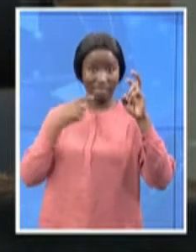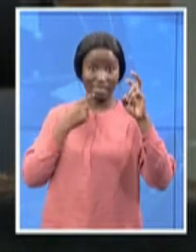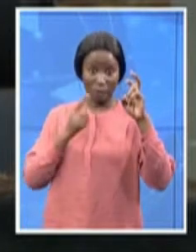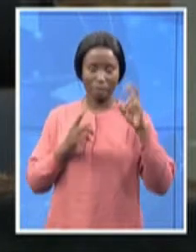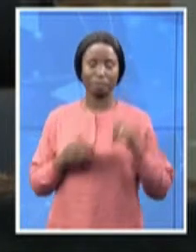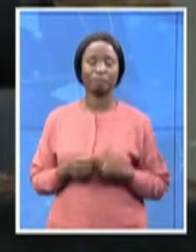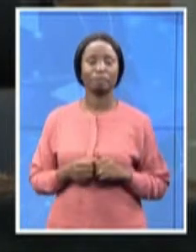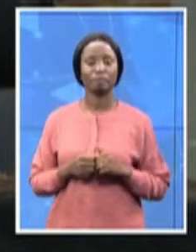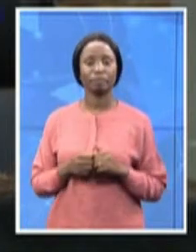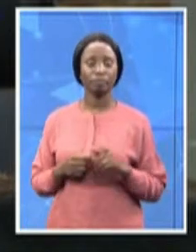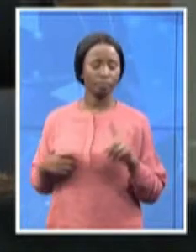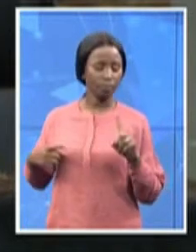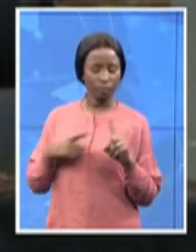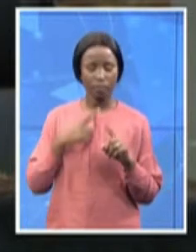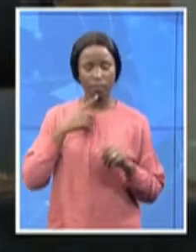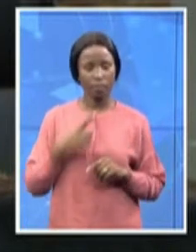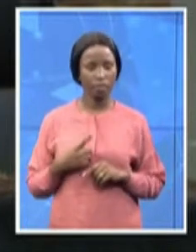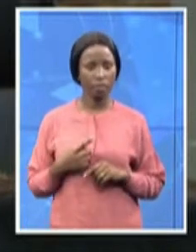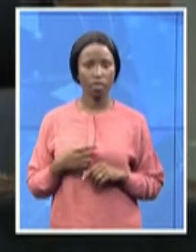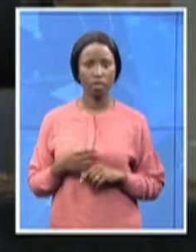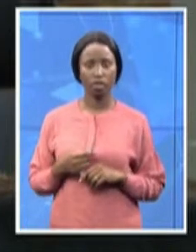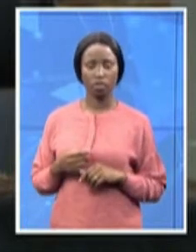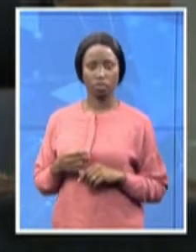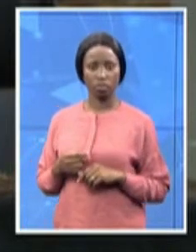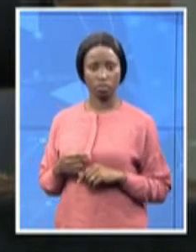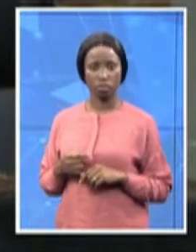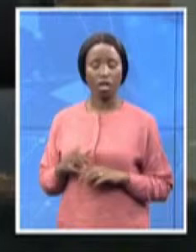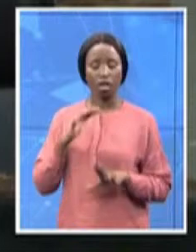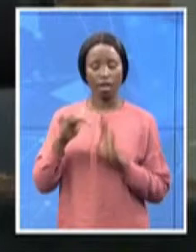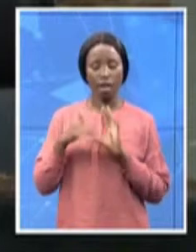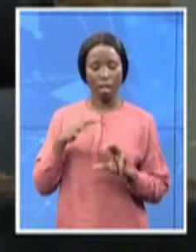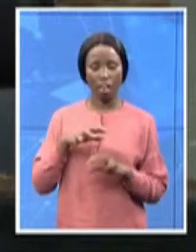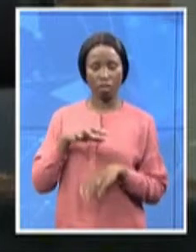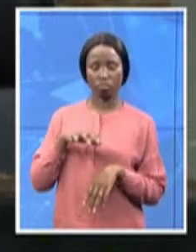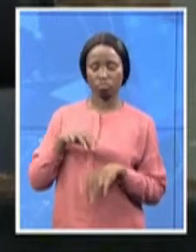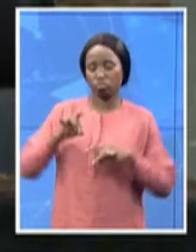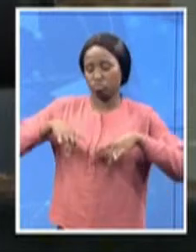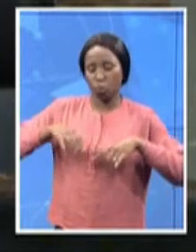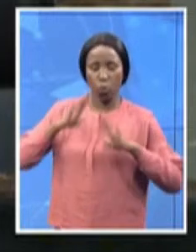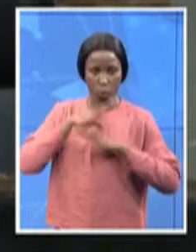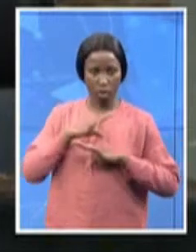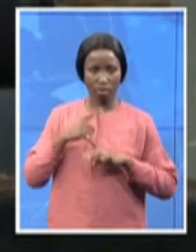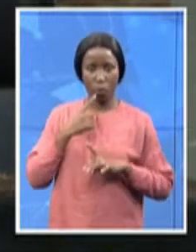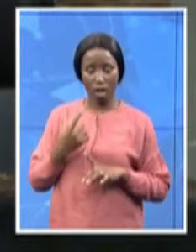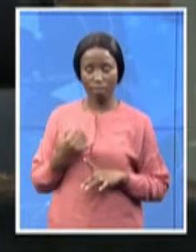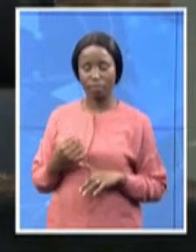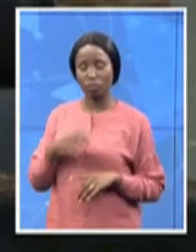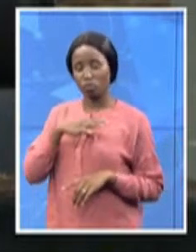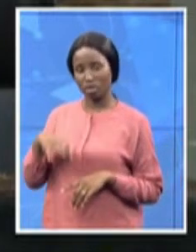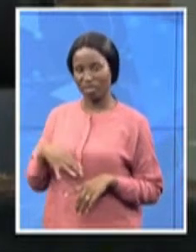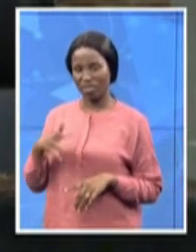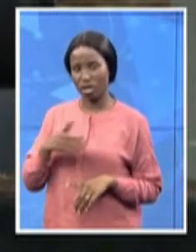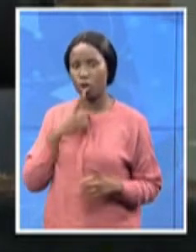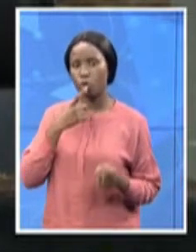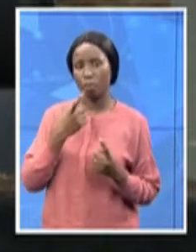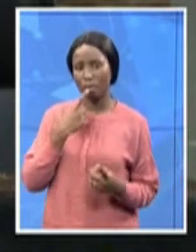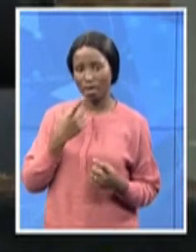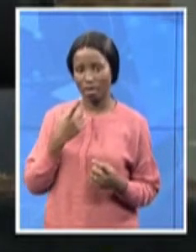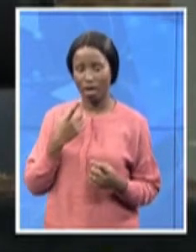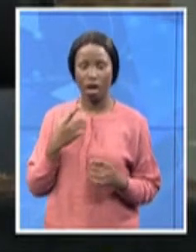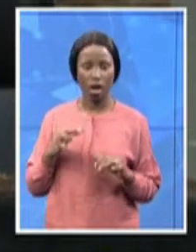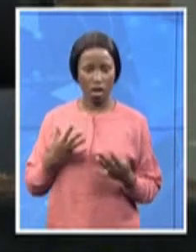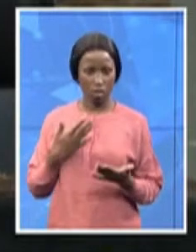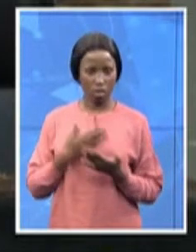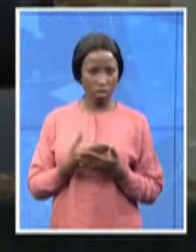contents of the emails, the President complains about how I obtained the emails to which I refer.